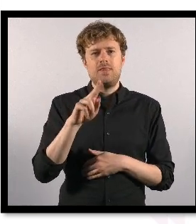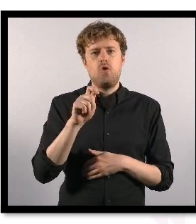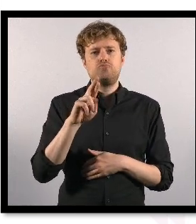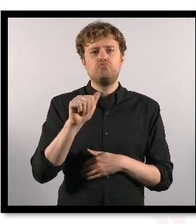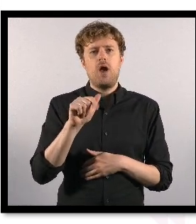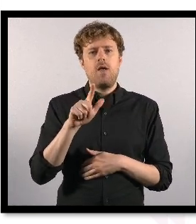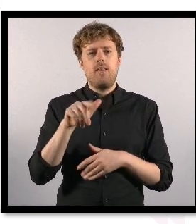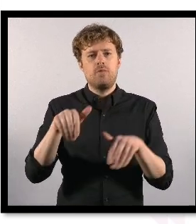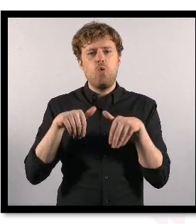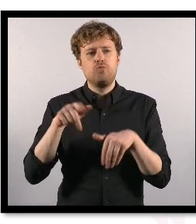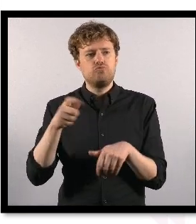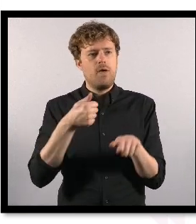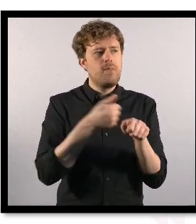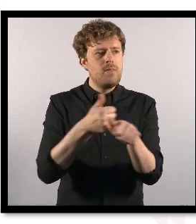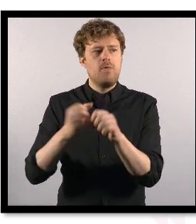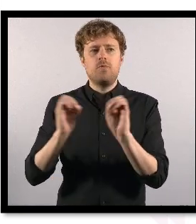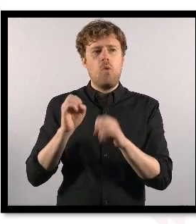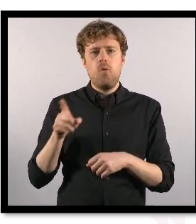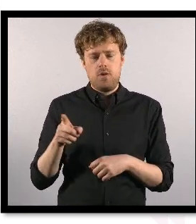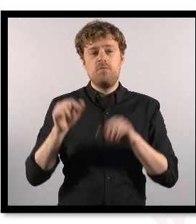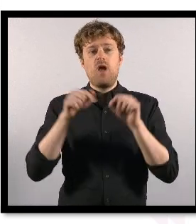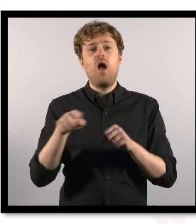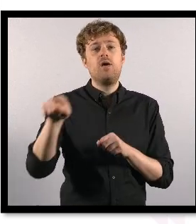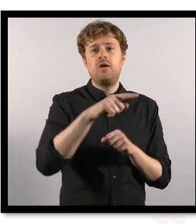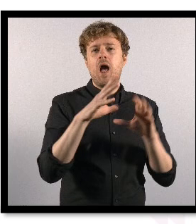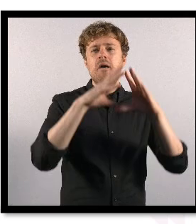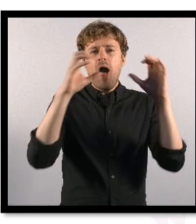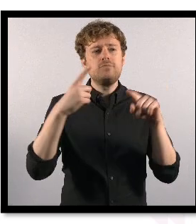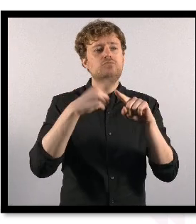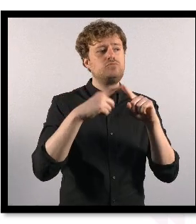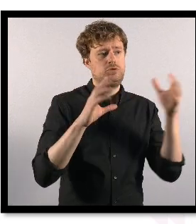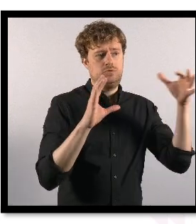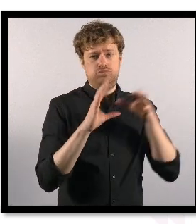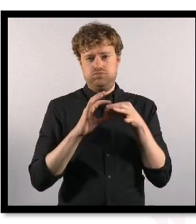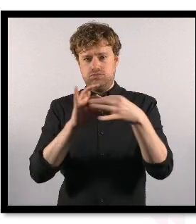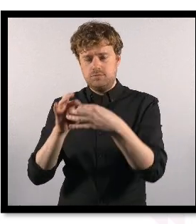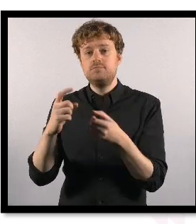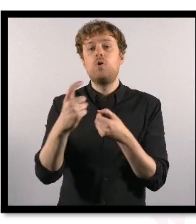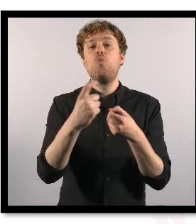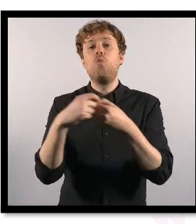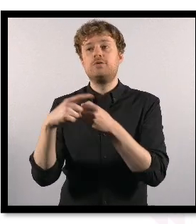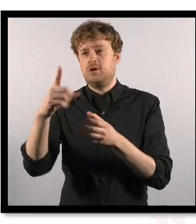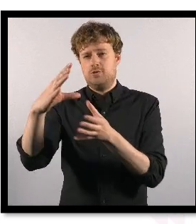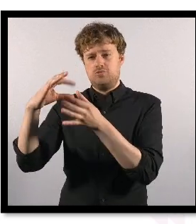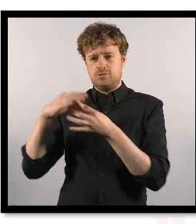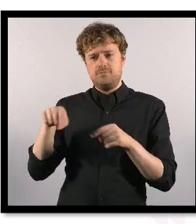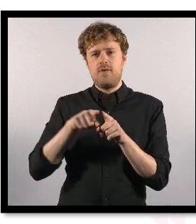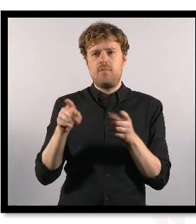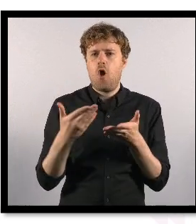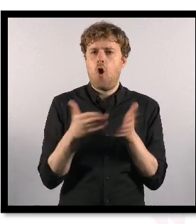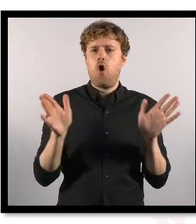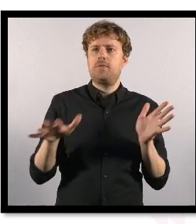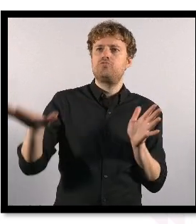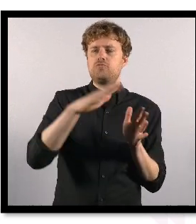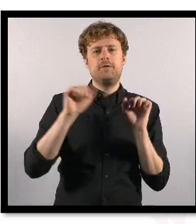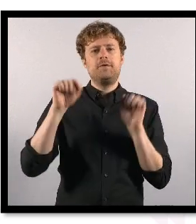Yeah, no, I think as well, and even just before the CNCF started, we already saw like the need for specification when we talked about